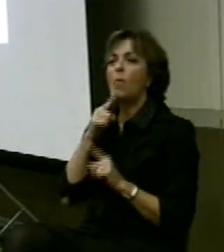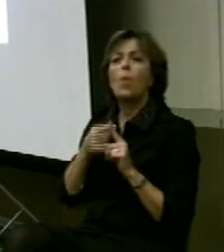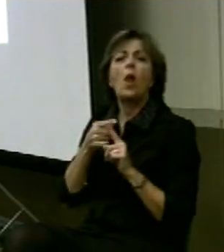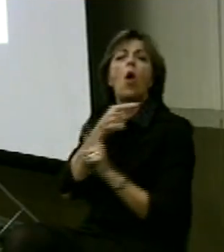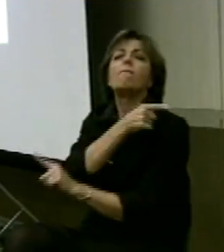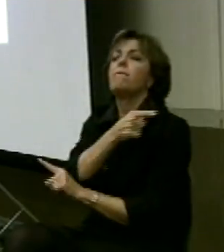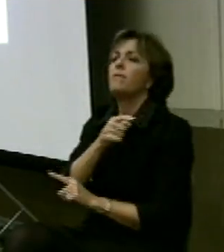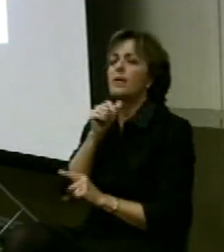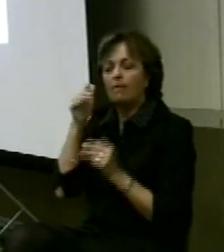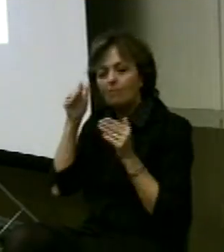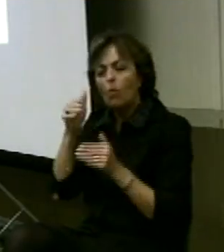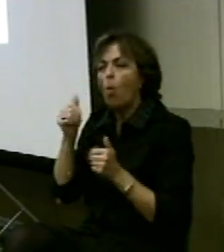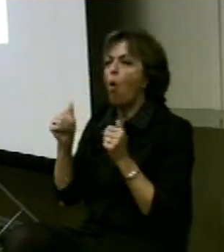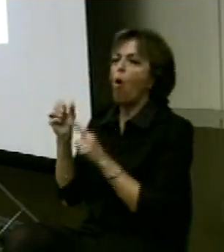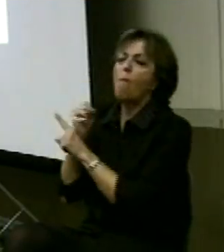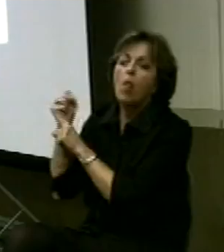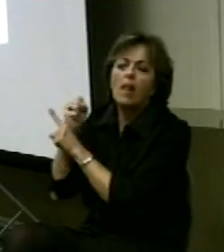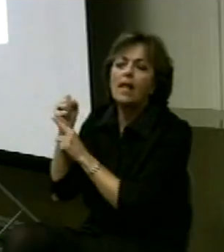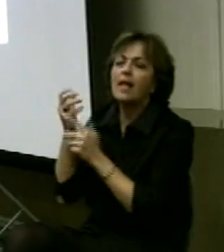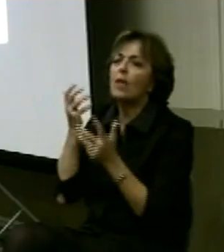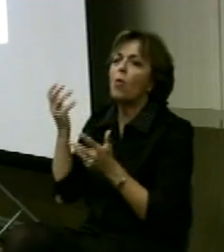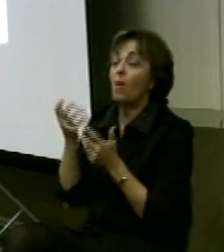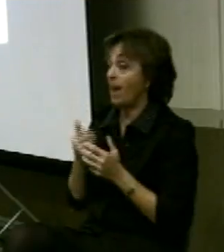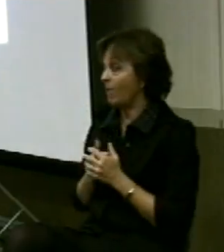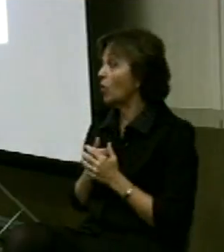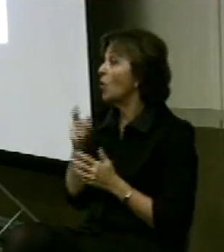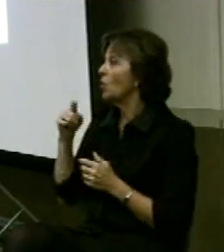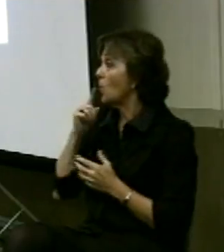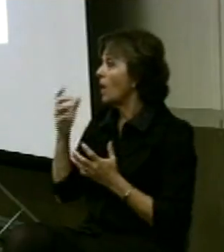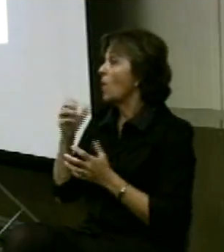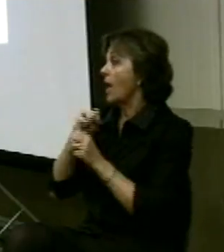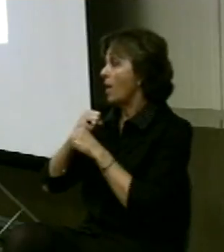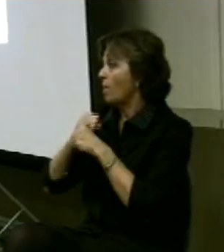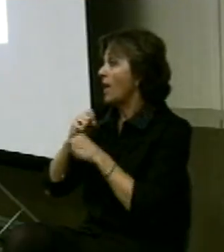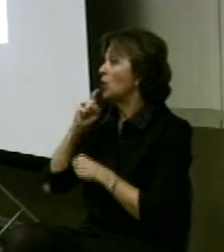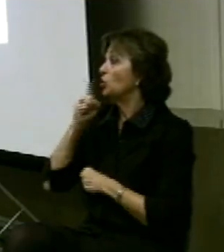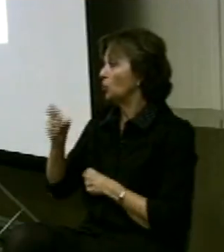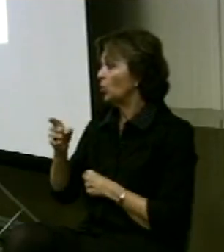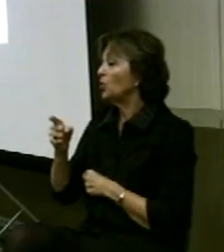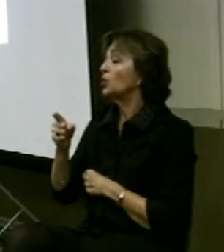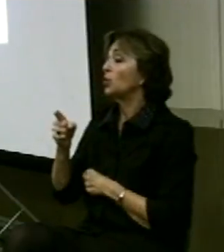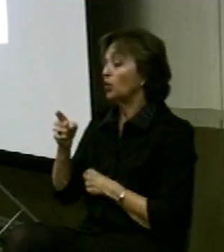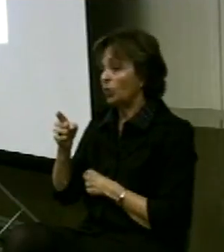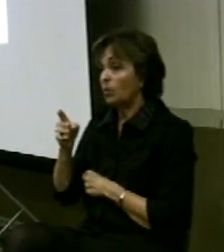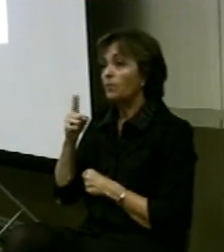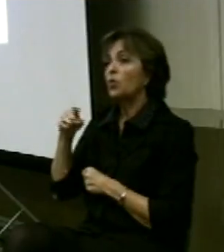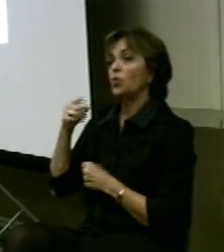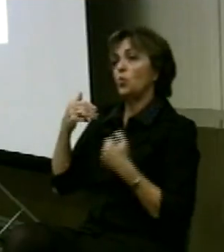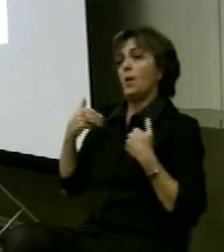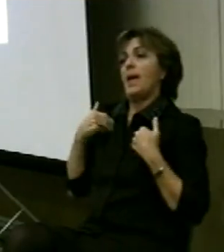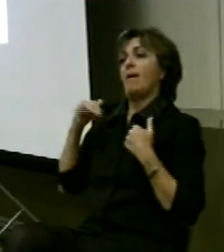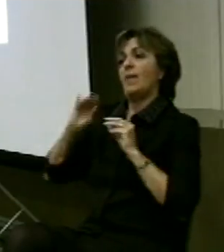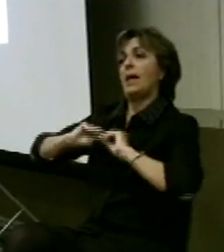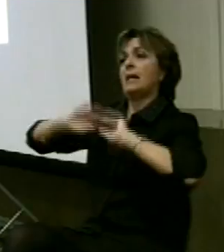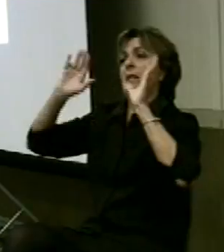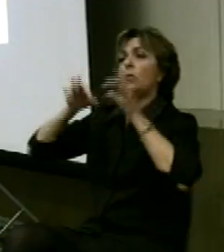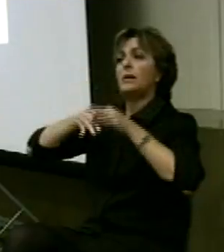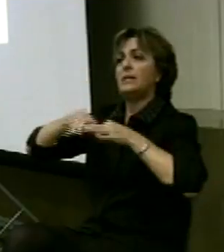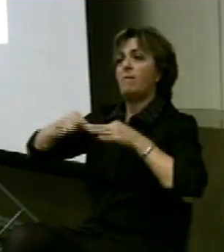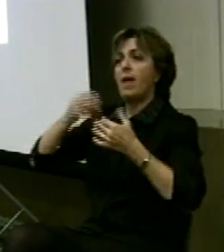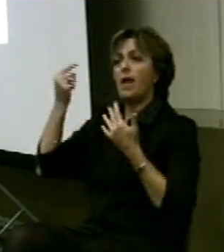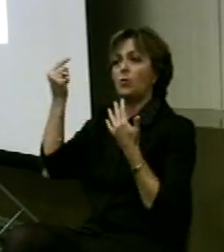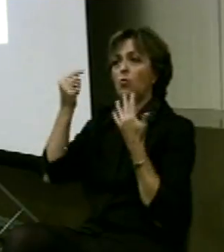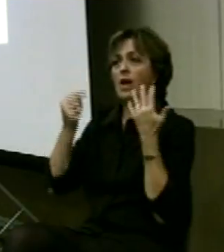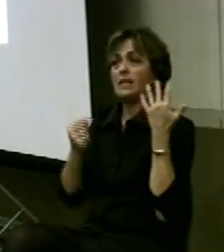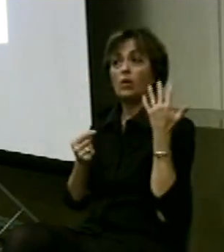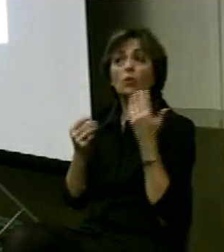task or was bullying or whatever. So you really want to make sure that you have that clearly defined criteria, so no